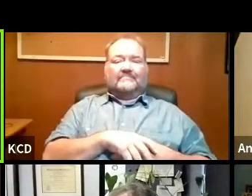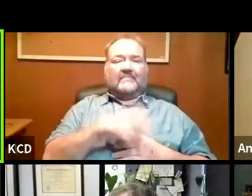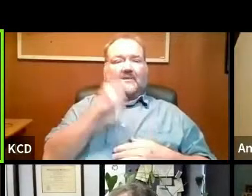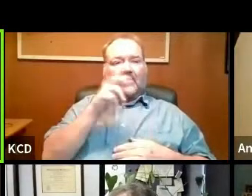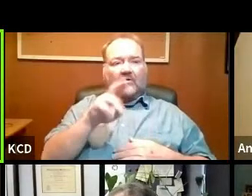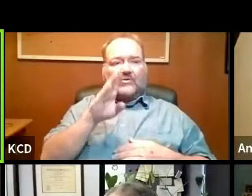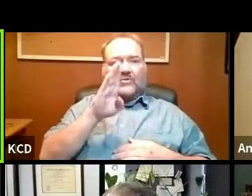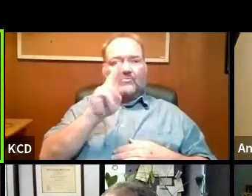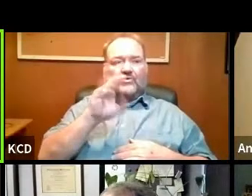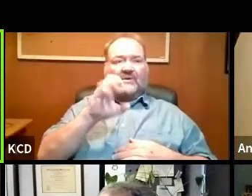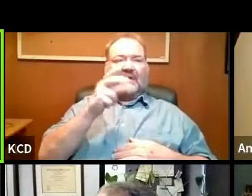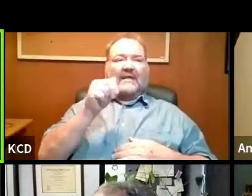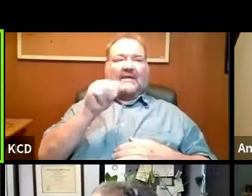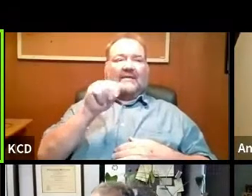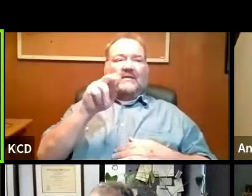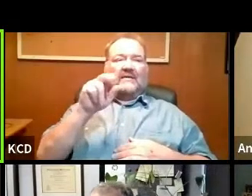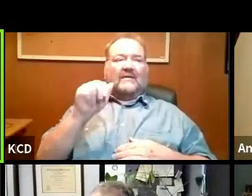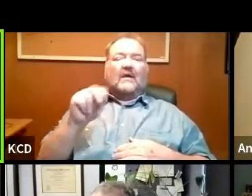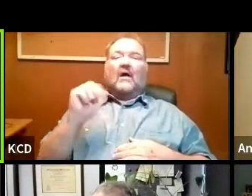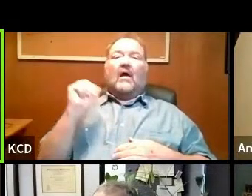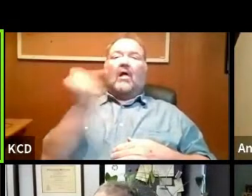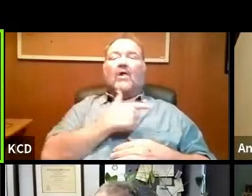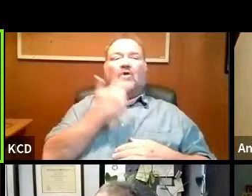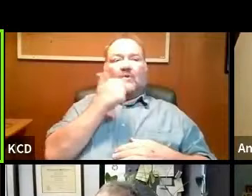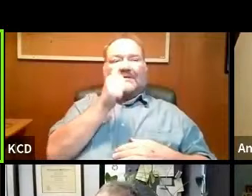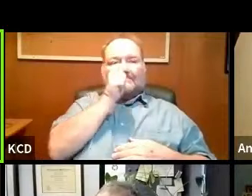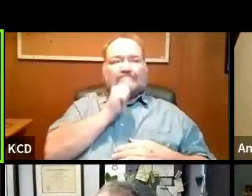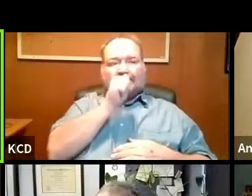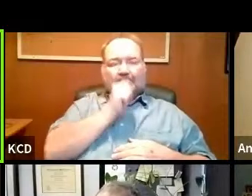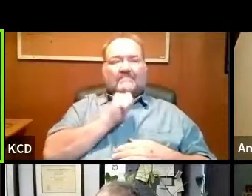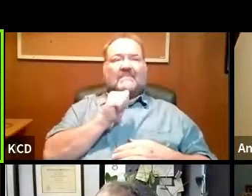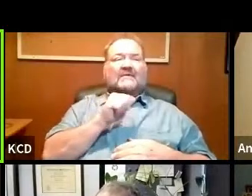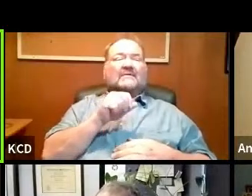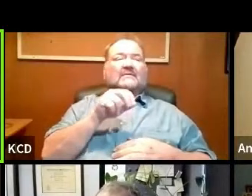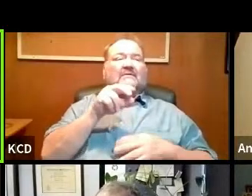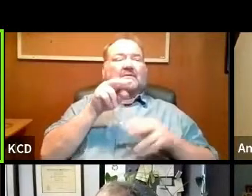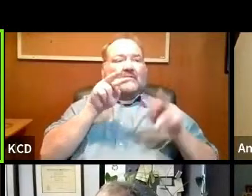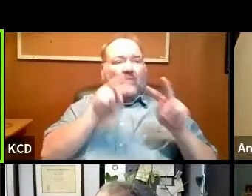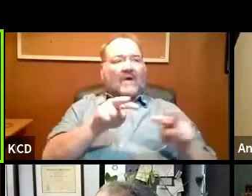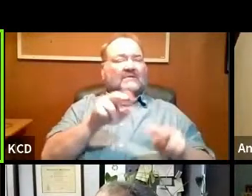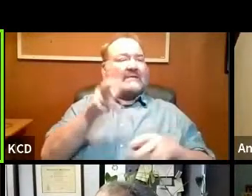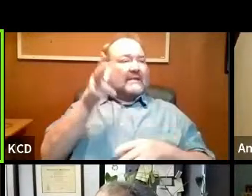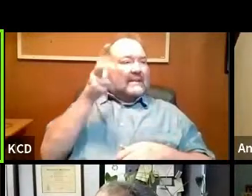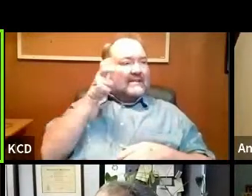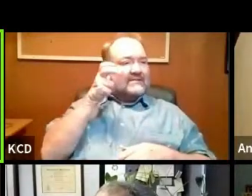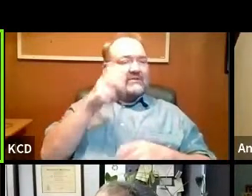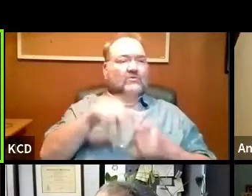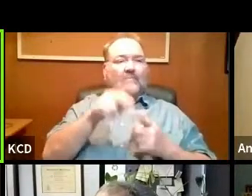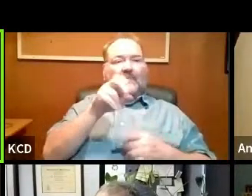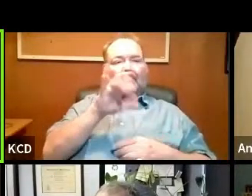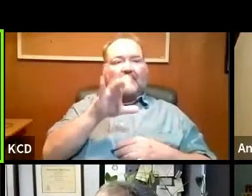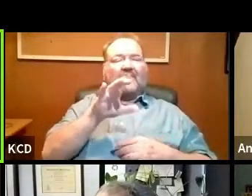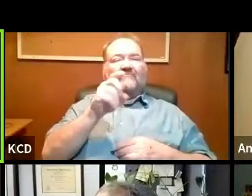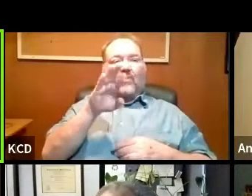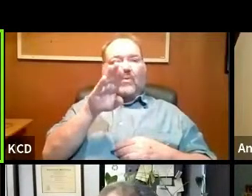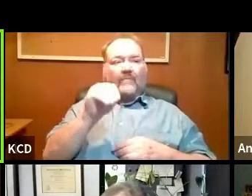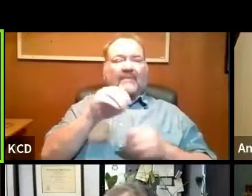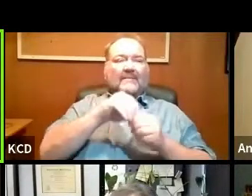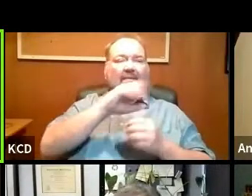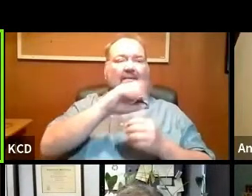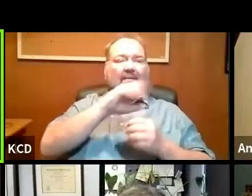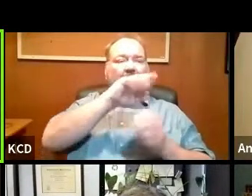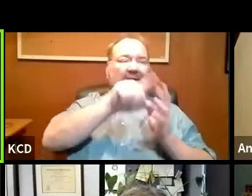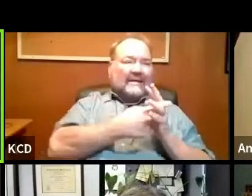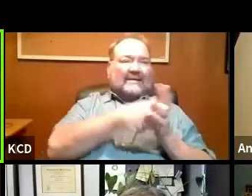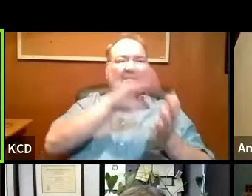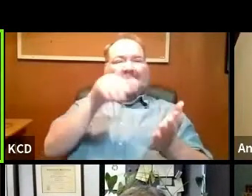Dr. Buchanan, all of us who hung in there and watched, listened to the public forum at the beginning, in the middle. Was there any at